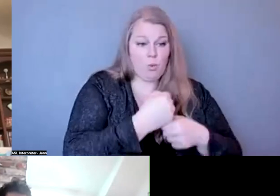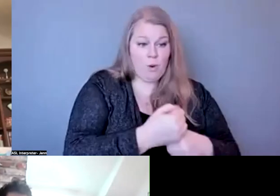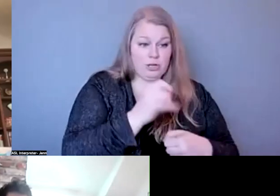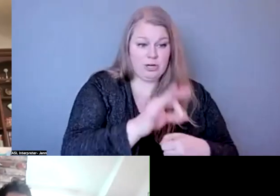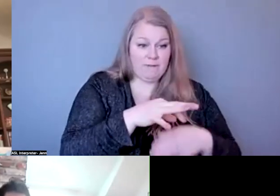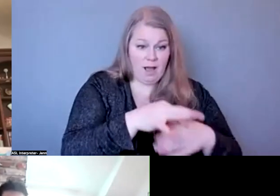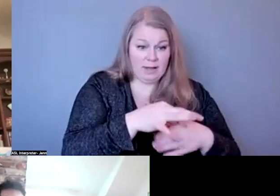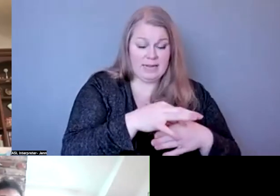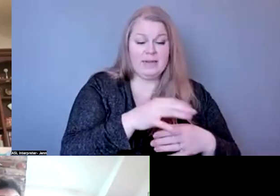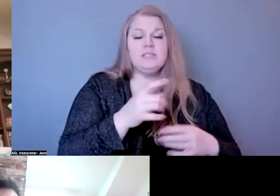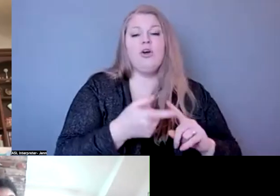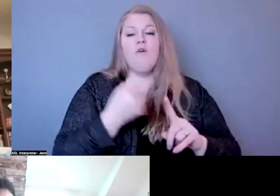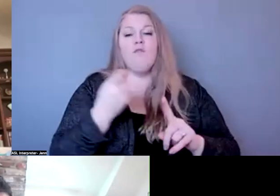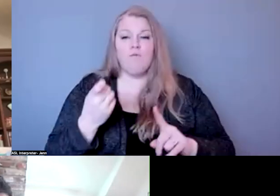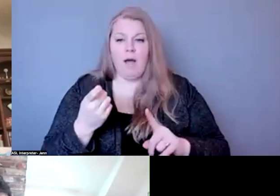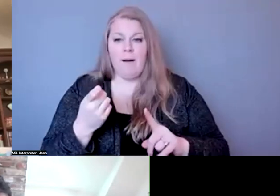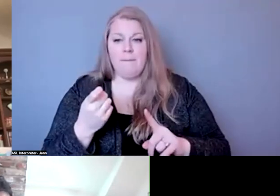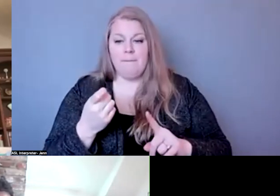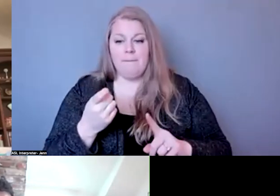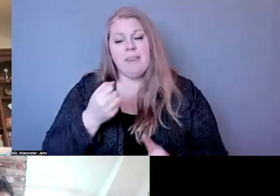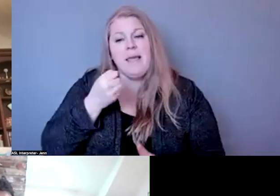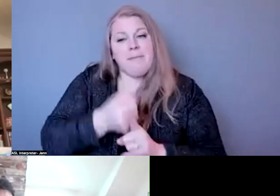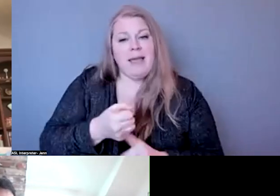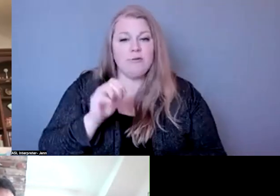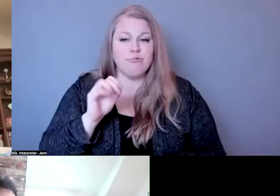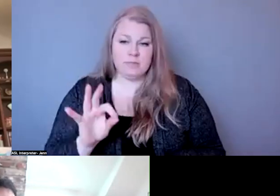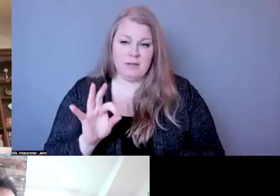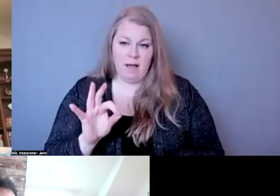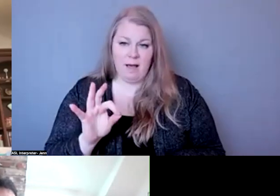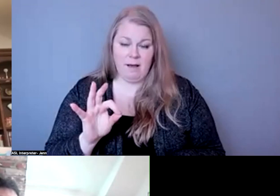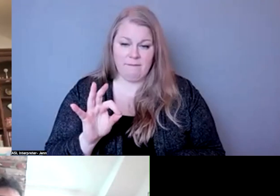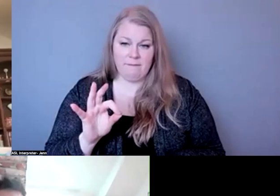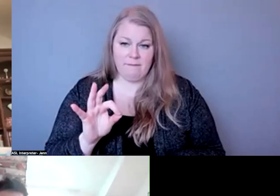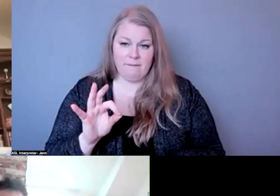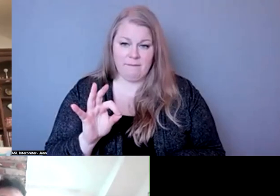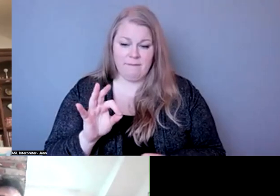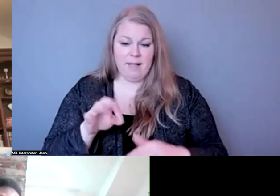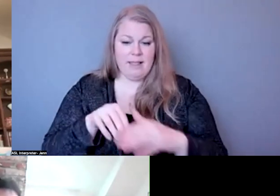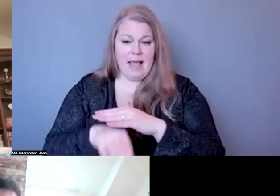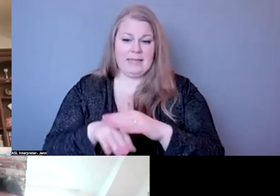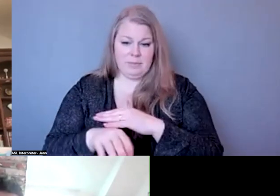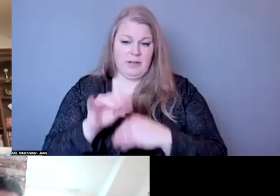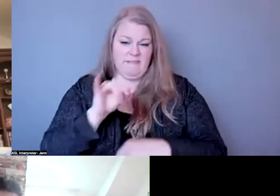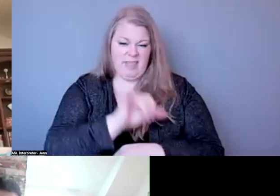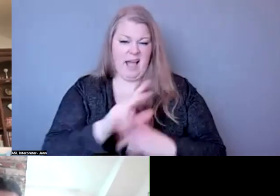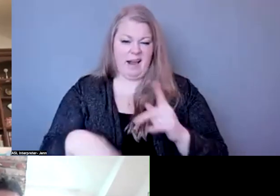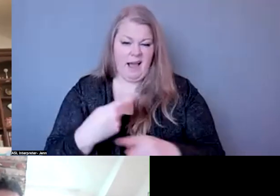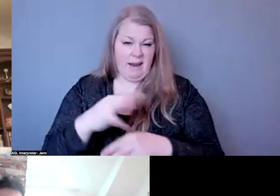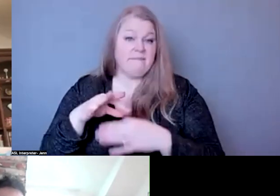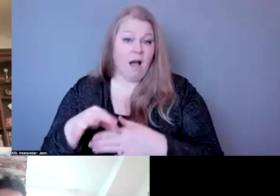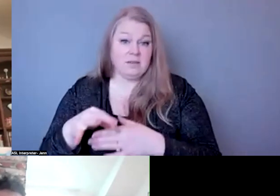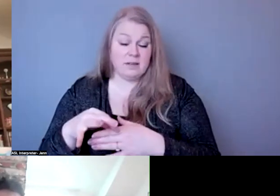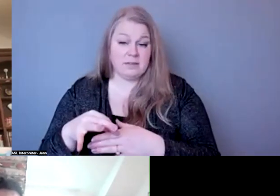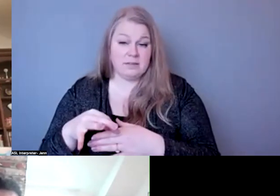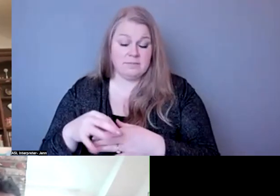content from the implications of the accessibility of that content. Right? So if we're